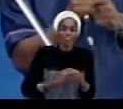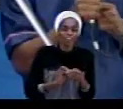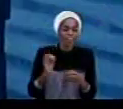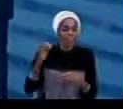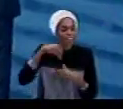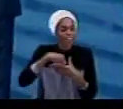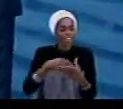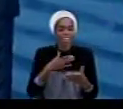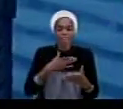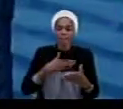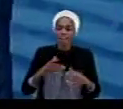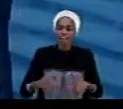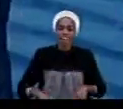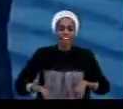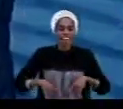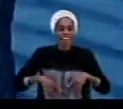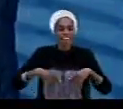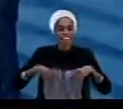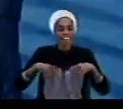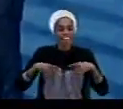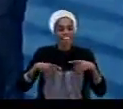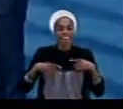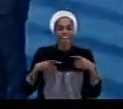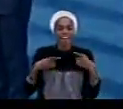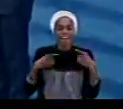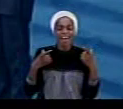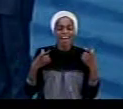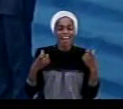overflow in my life.